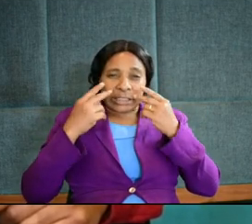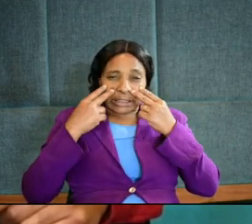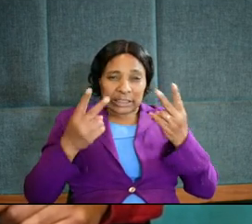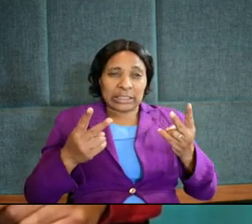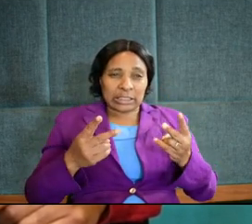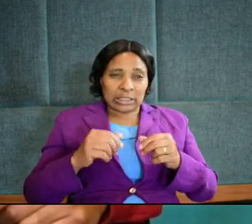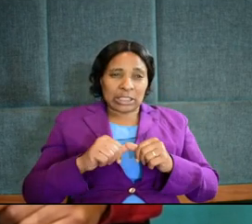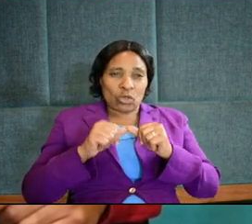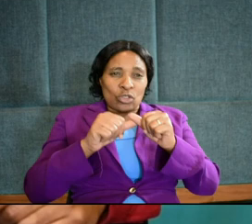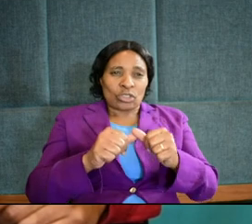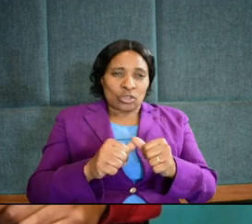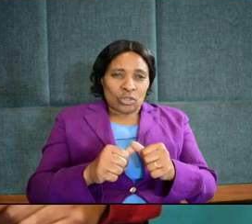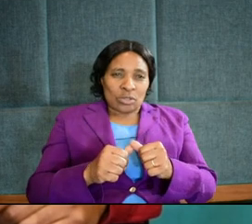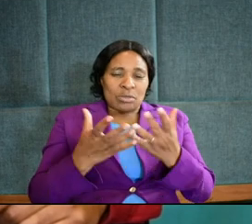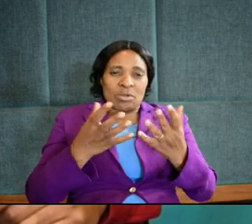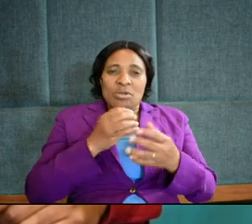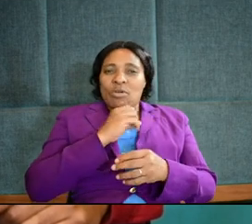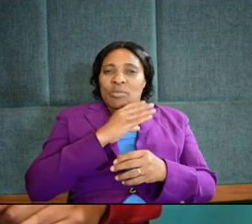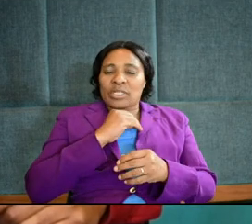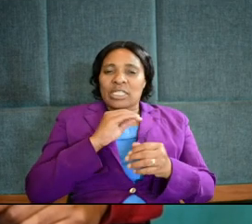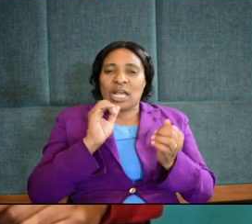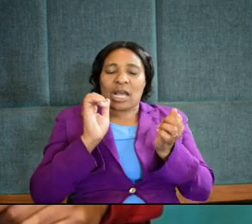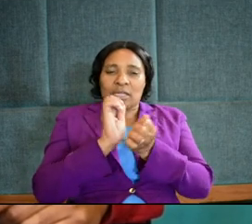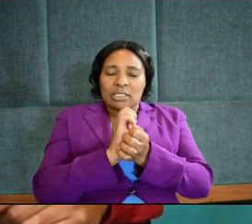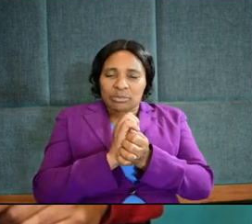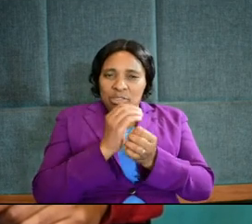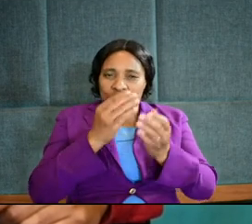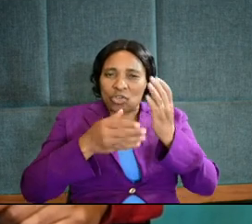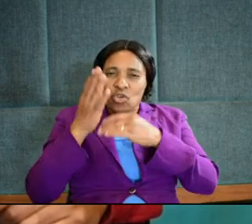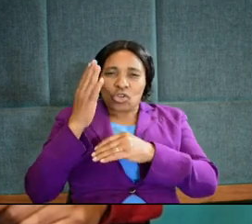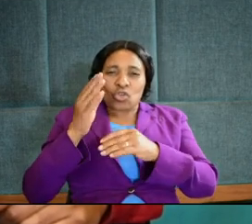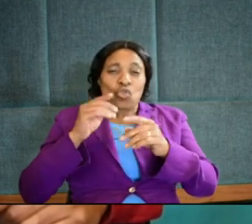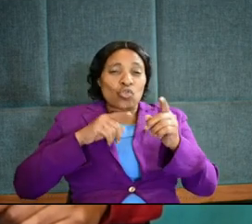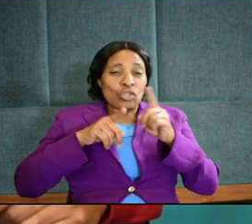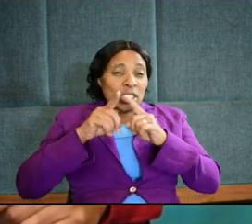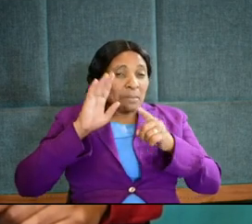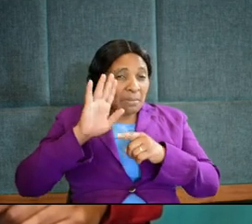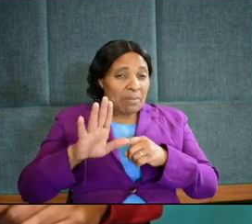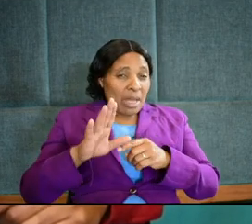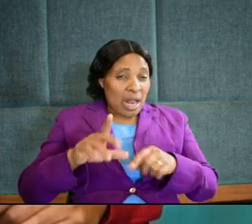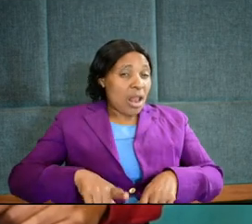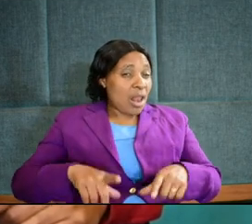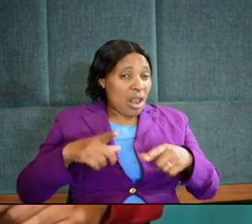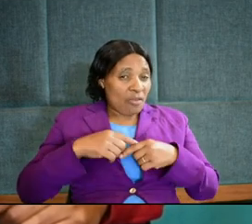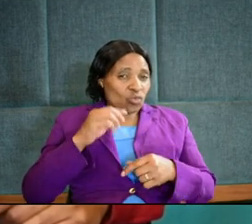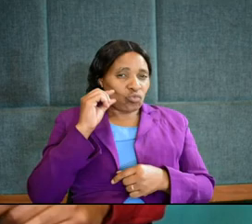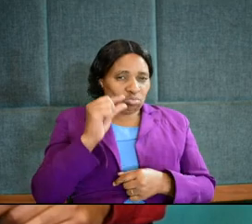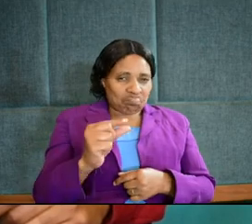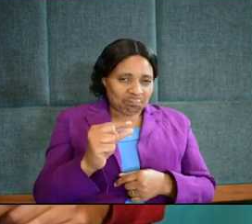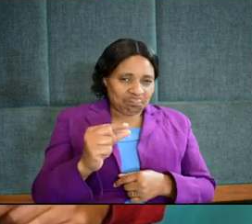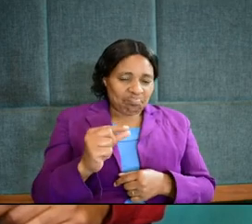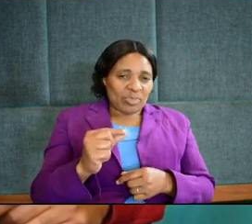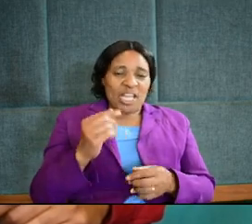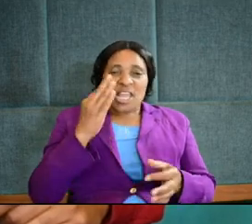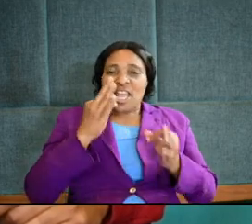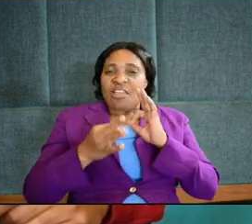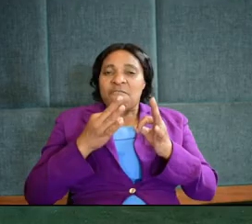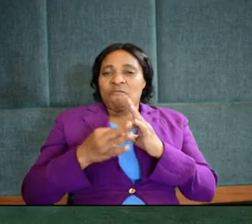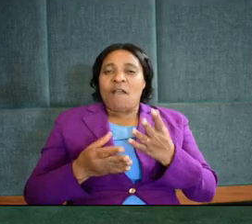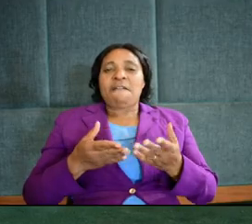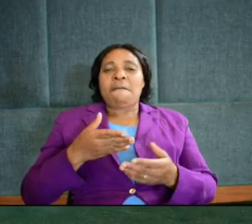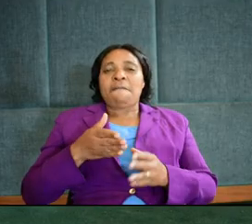complaining and disbelief in God. Your journey in life is shortened when you are quick to obey.